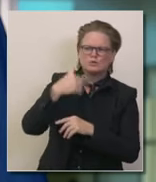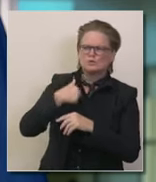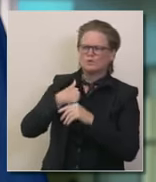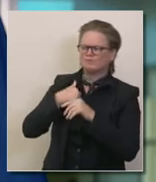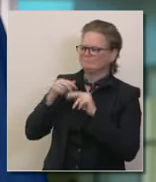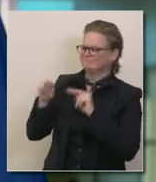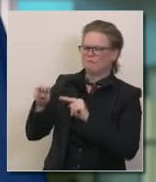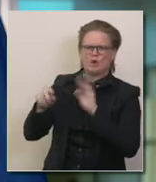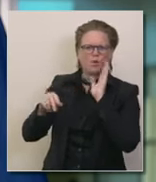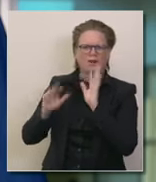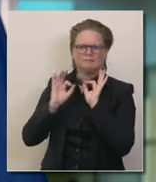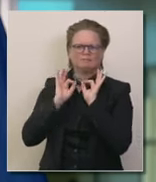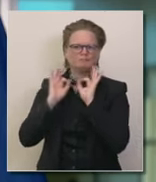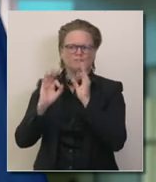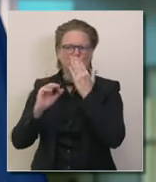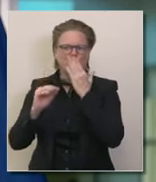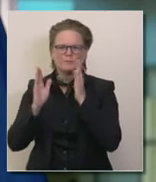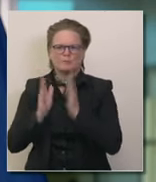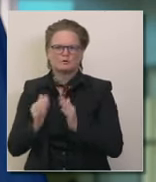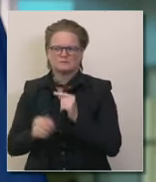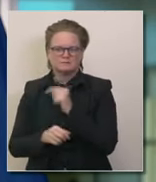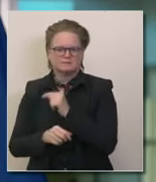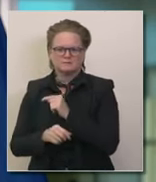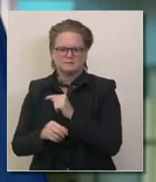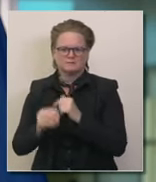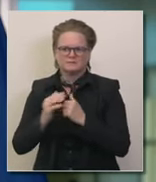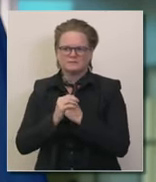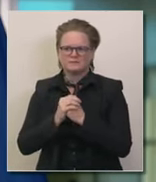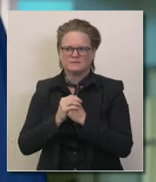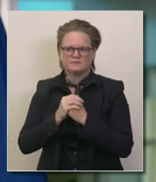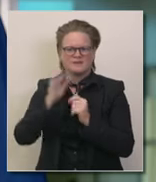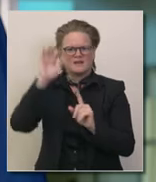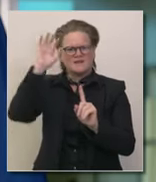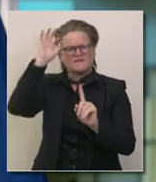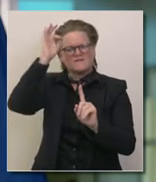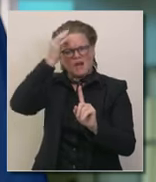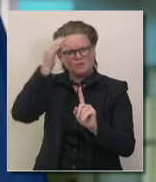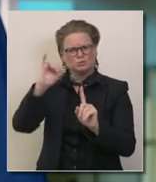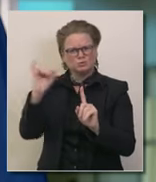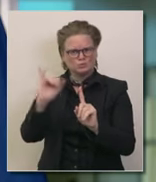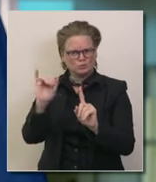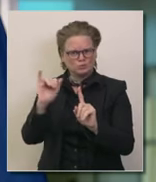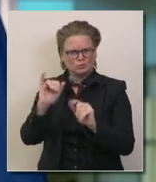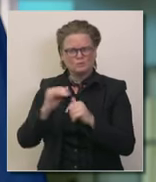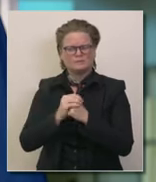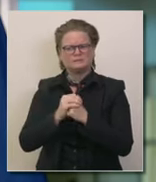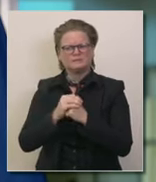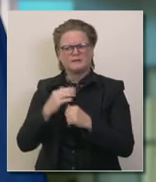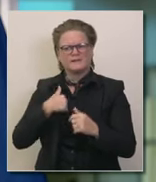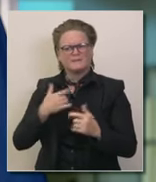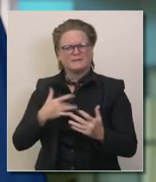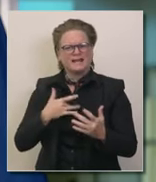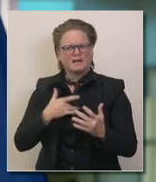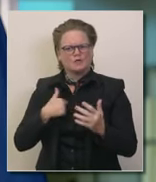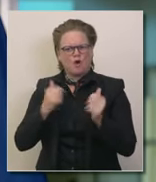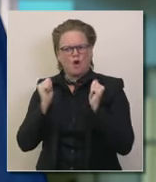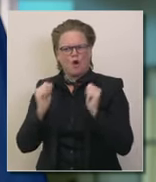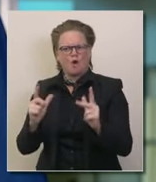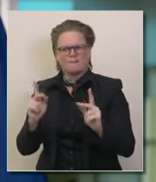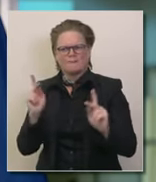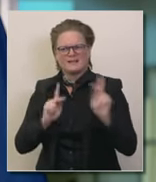of this moment and these relationships, not unfairly. Everybody needs to be treated equally and fairly. But California is the